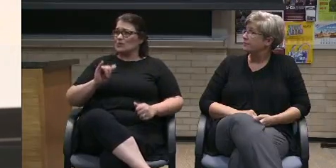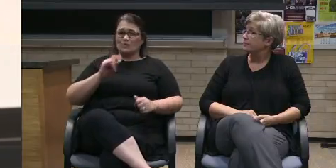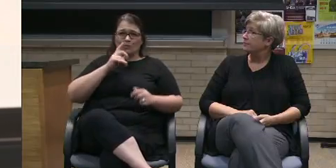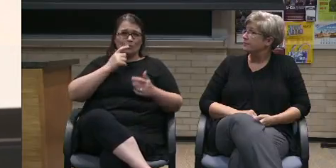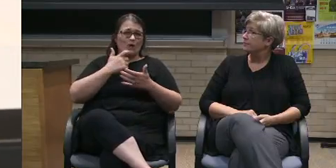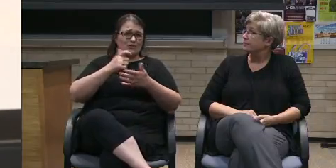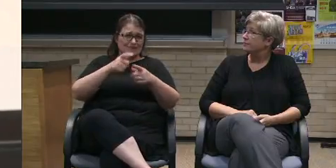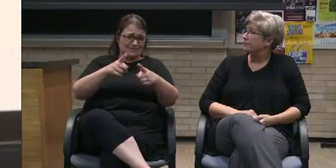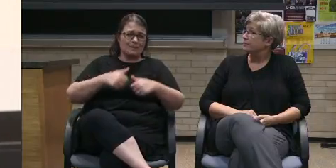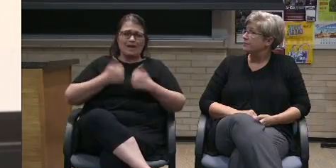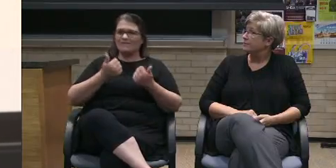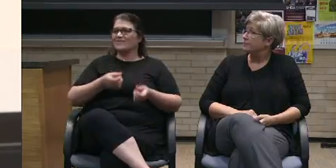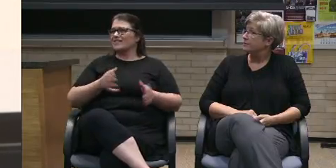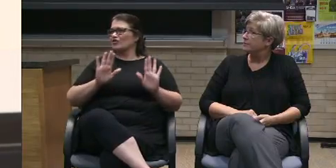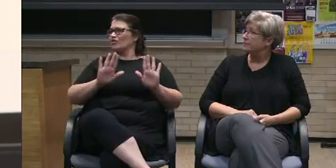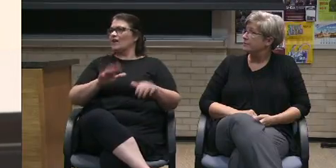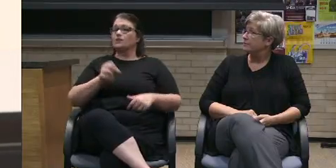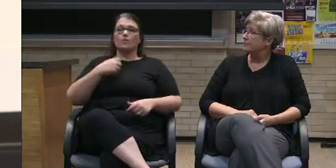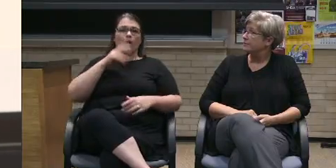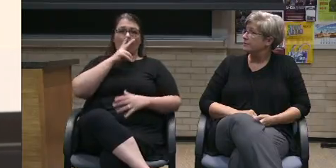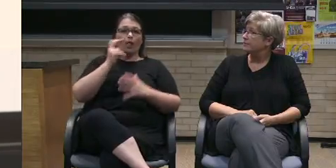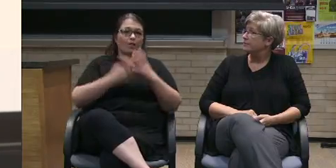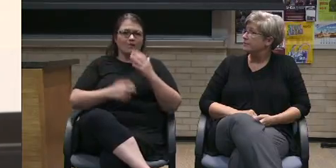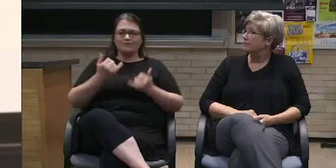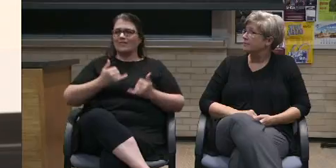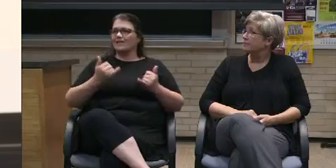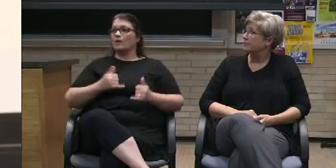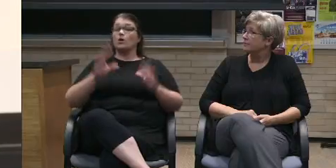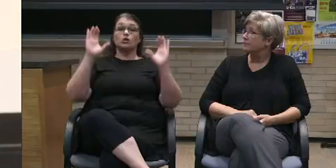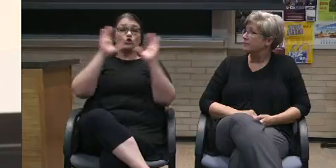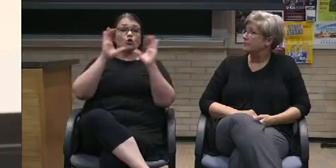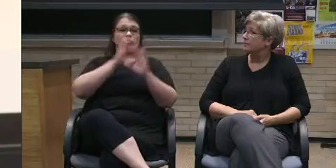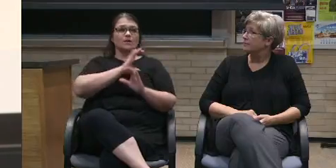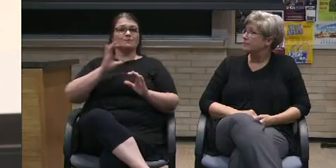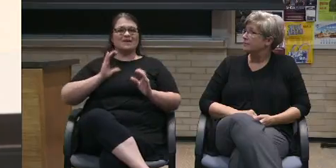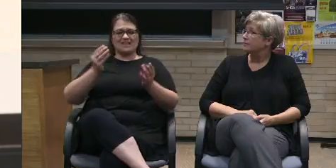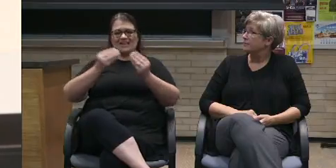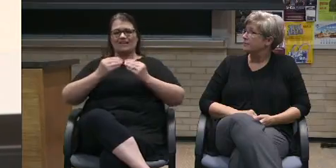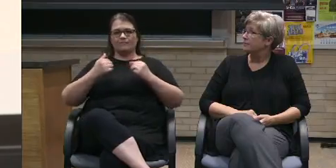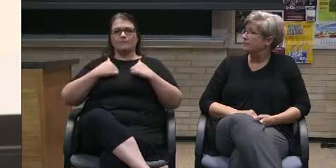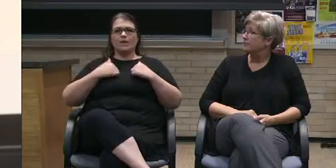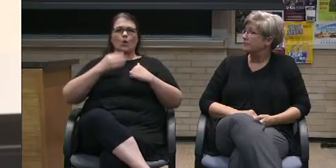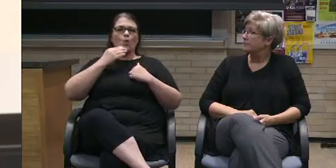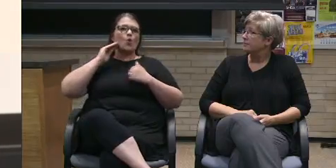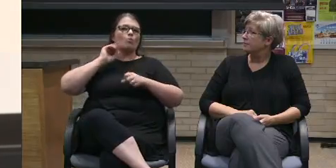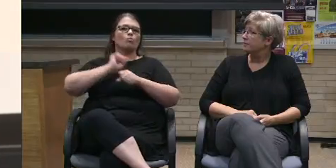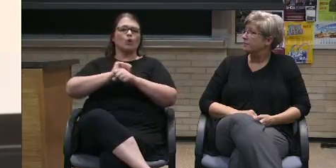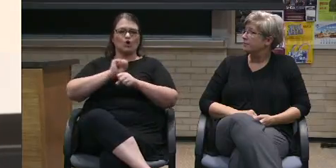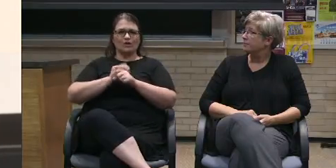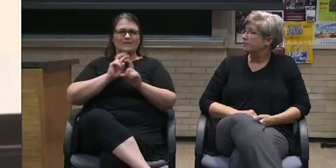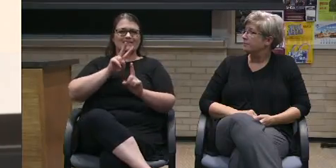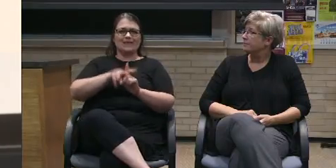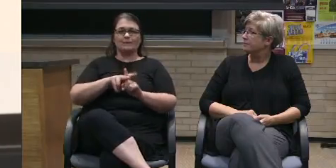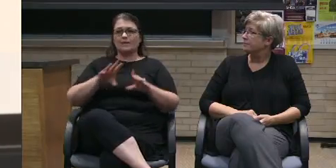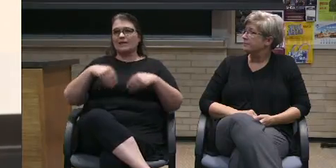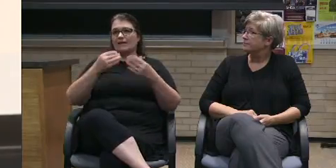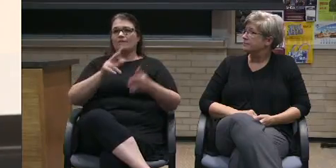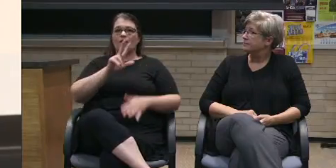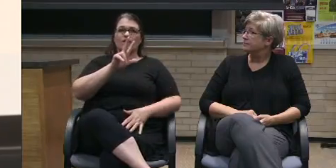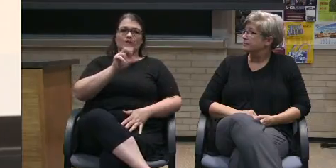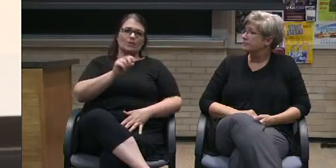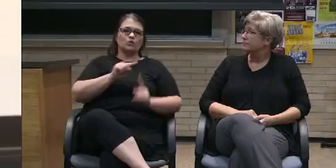great. So I'll dive right in. The search committee gave me a charge, a homework assignment in essence, to give a 30 to 45